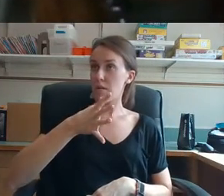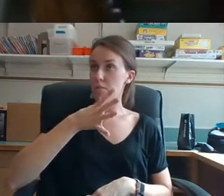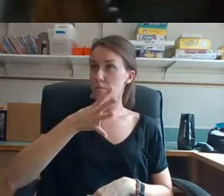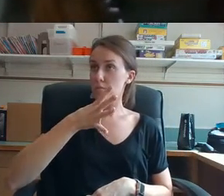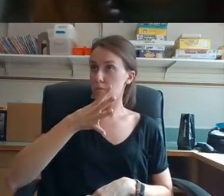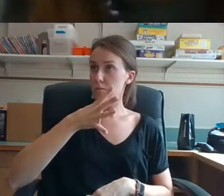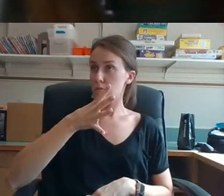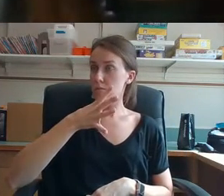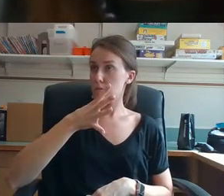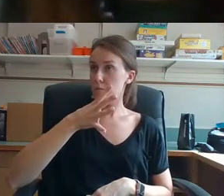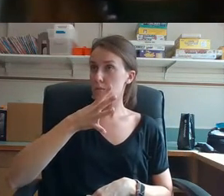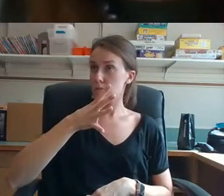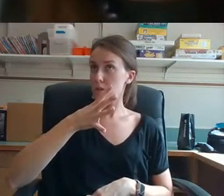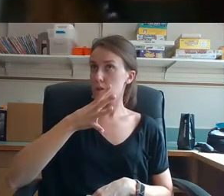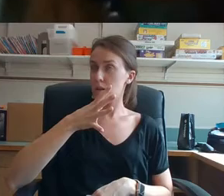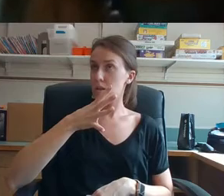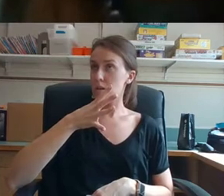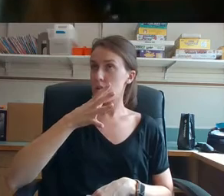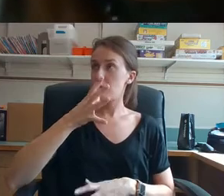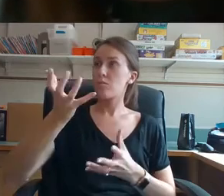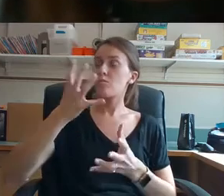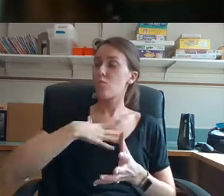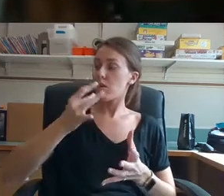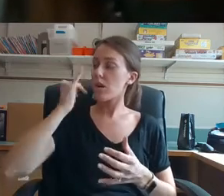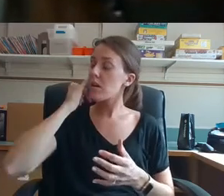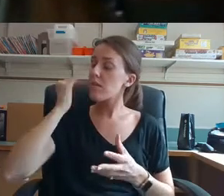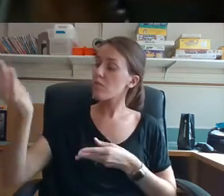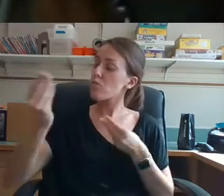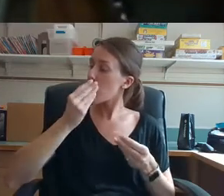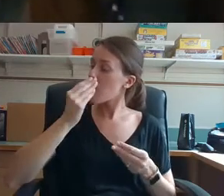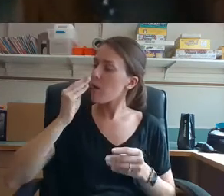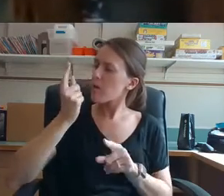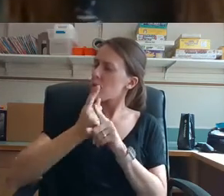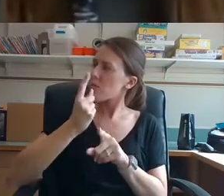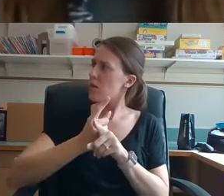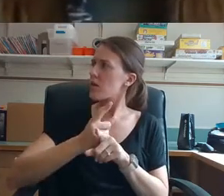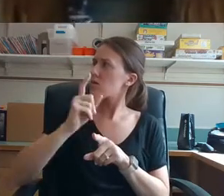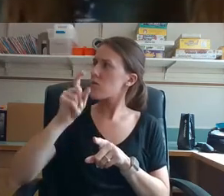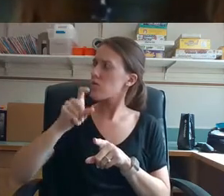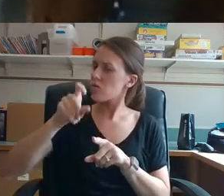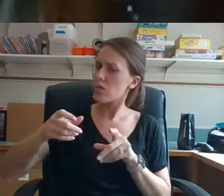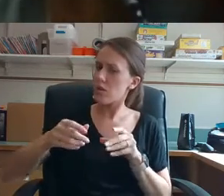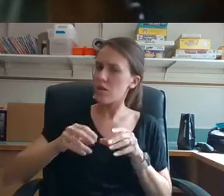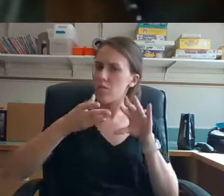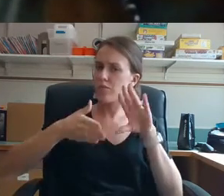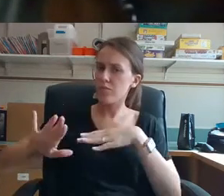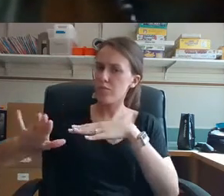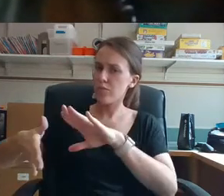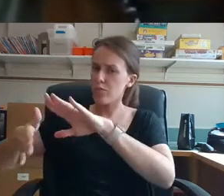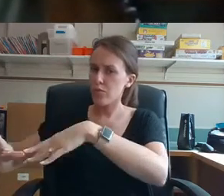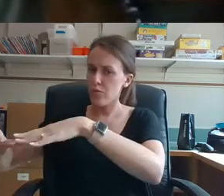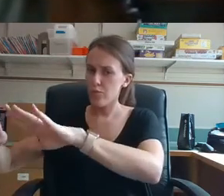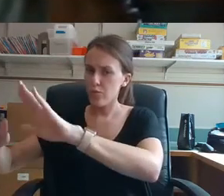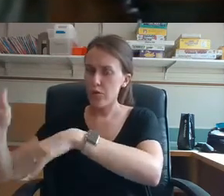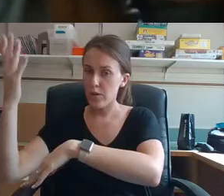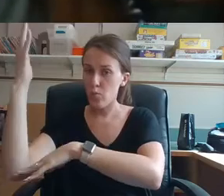not bring flowers to grandmother's house. That's a wonderful idea. So I'll pick some right away. She scampered